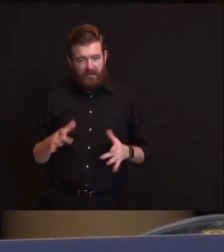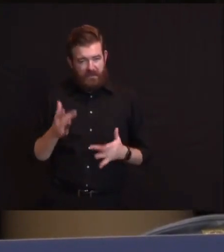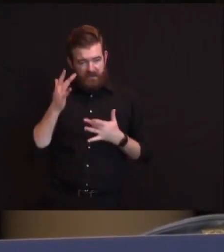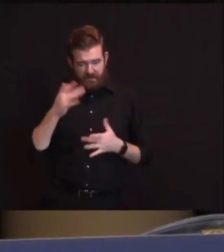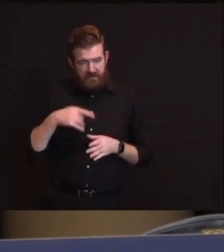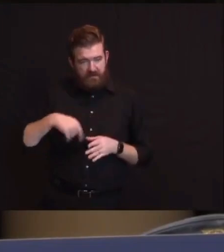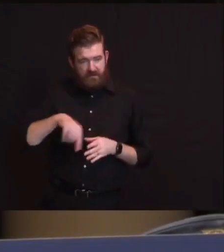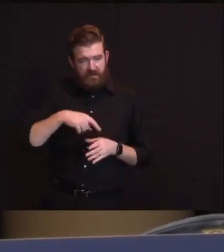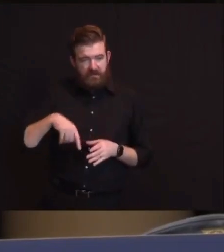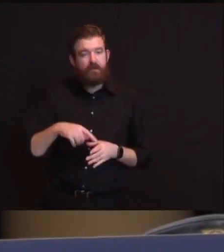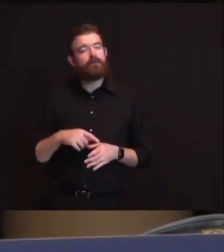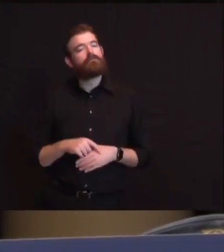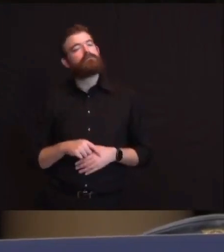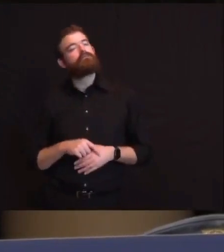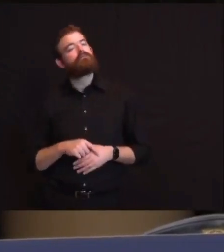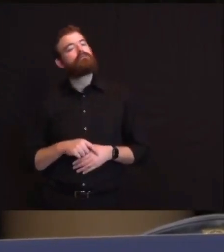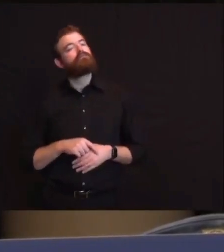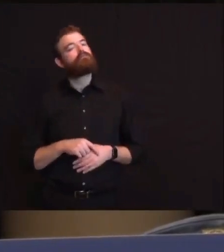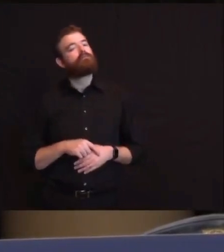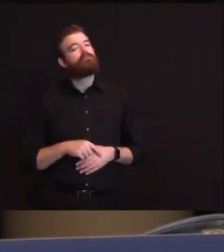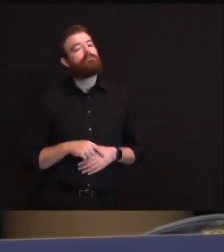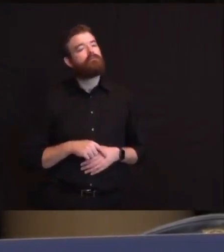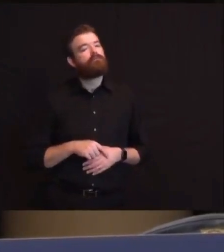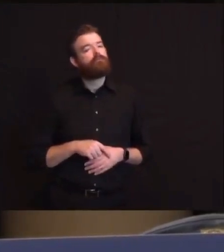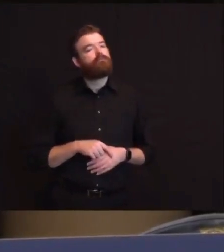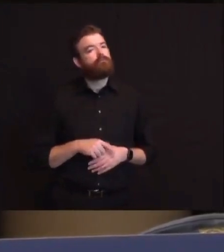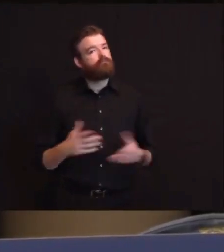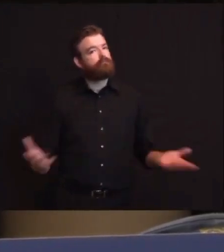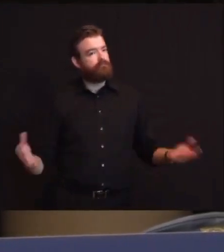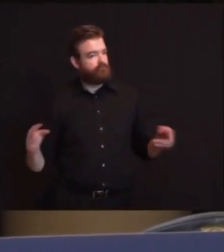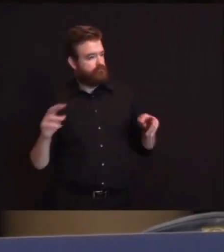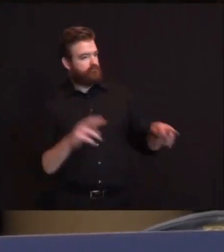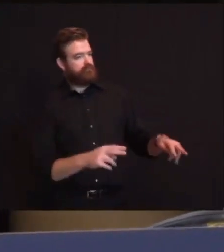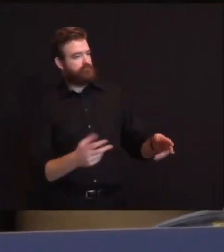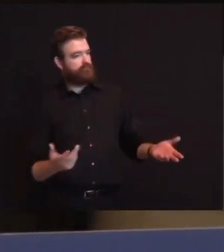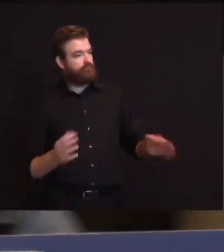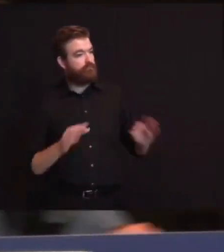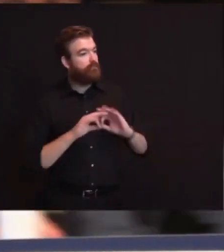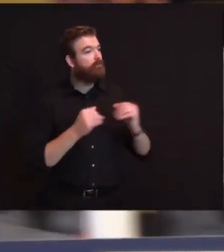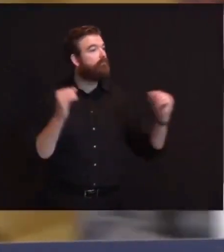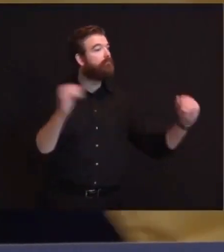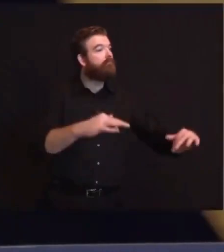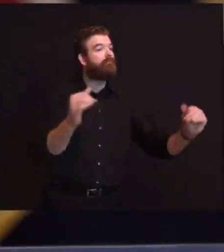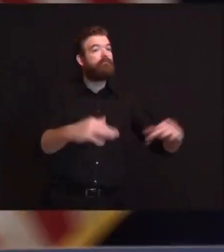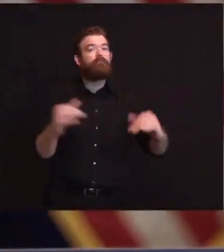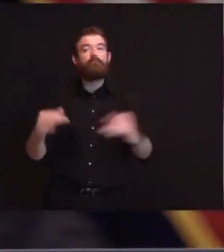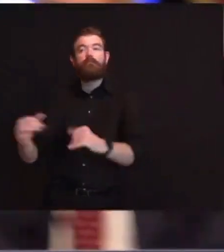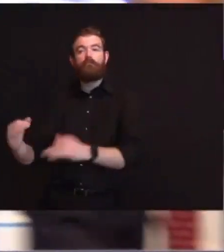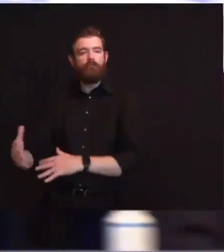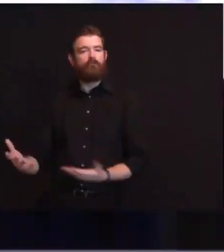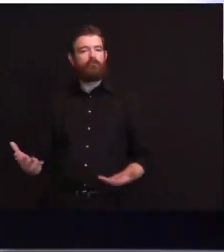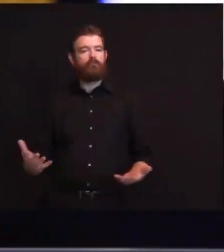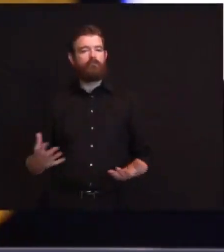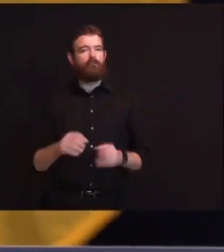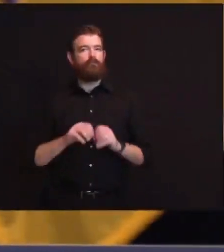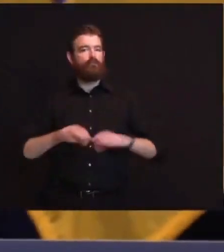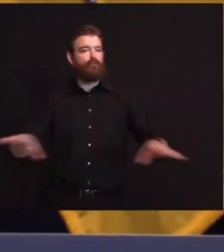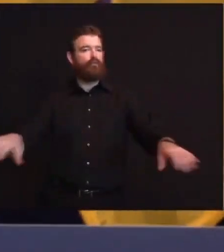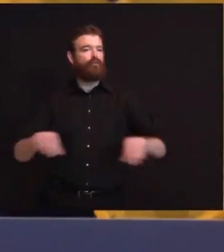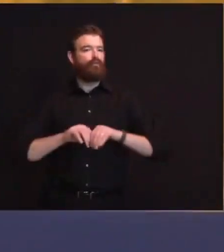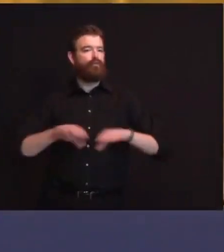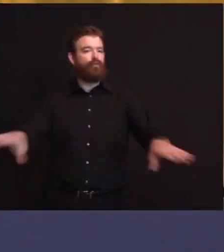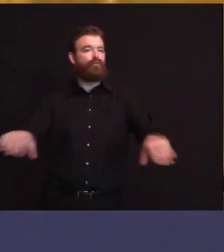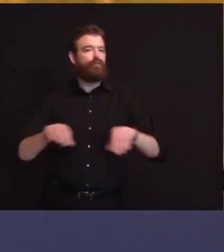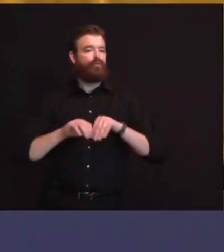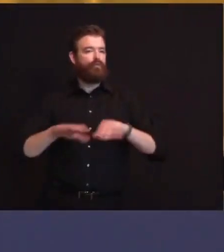reminder, especially what we're seeing throughout the state and country. Thanks, Gov. Amen, Pat. Please, God, no family has to go through this. But remember,